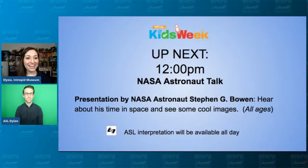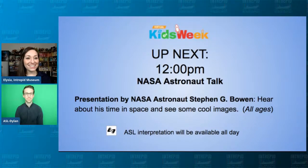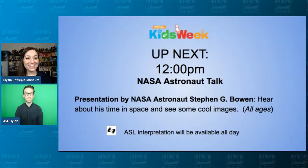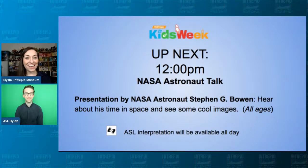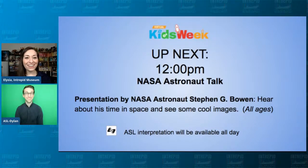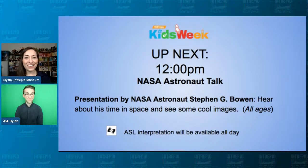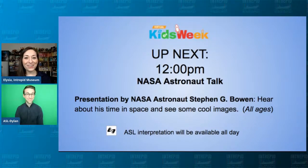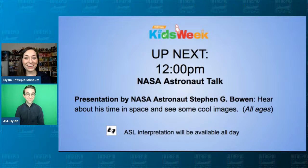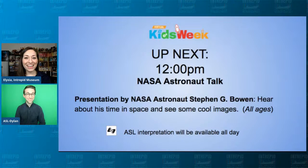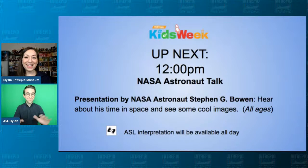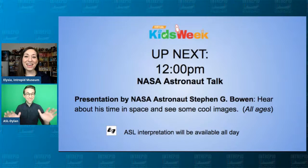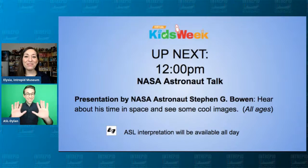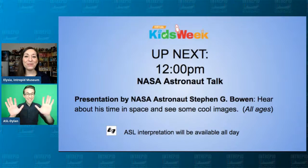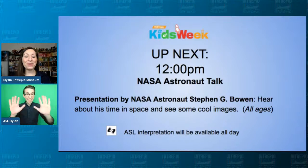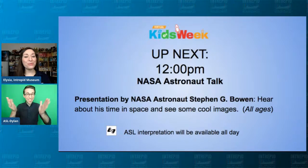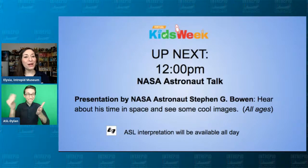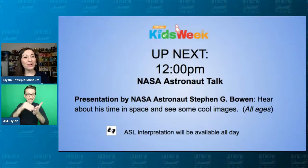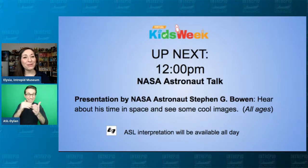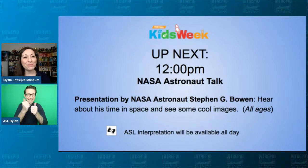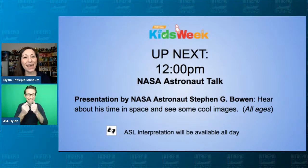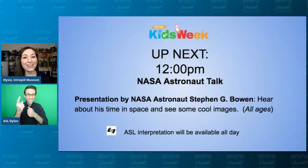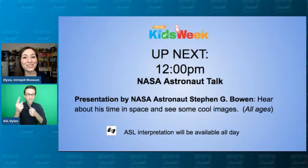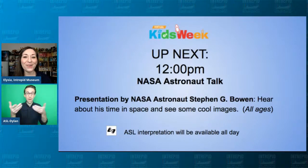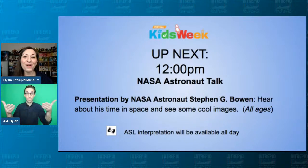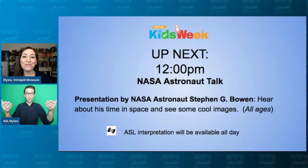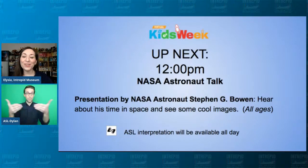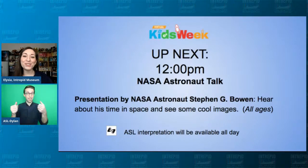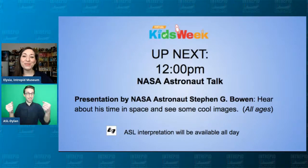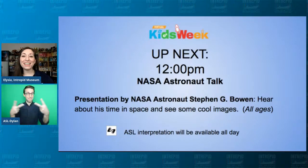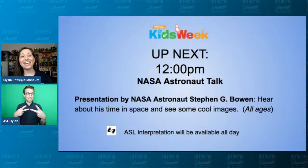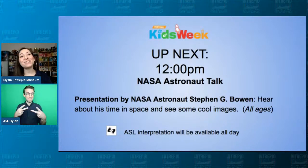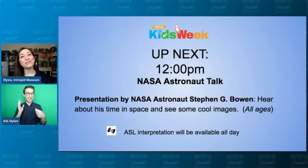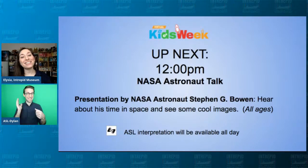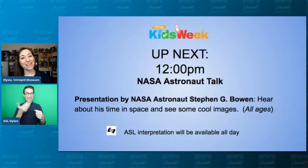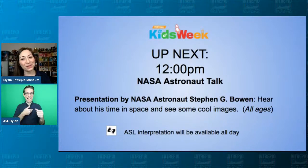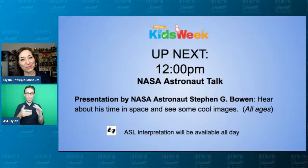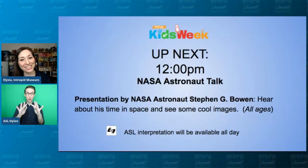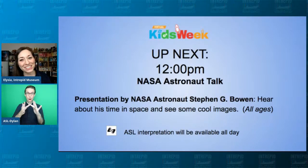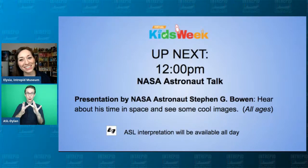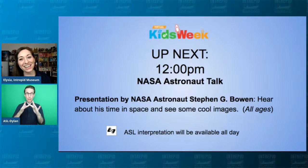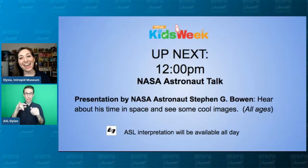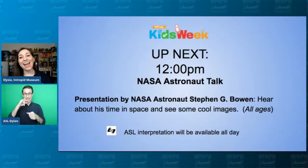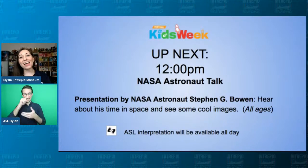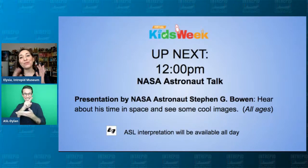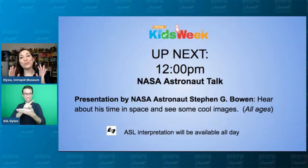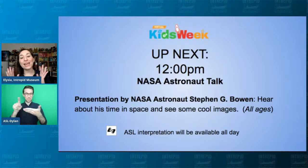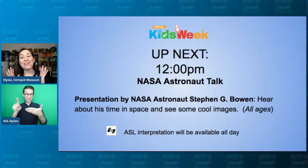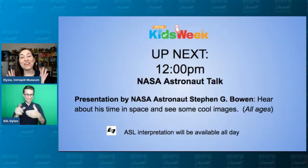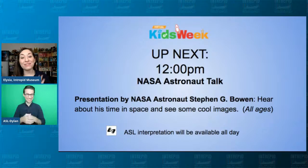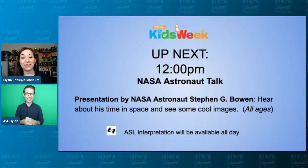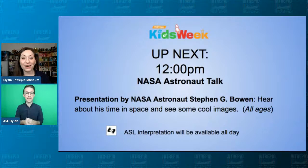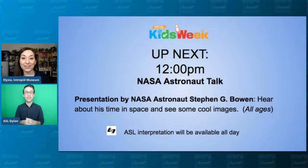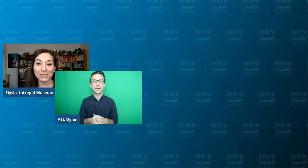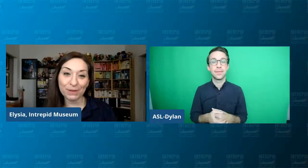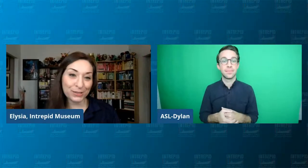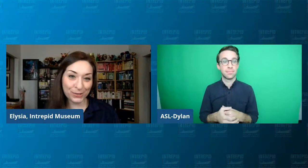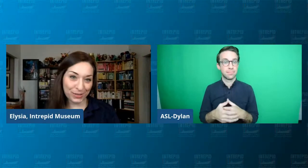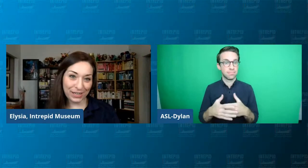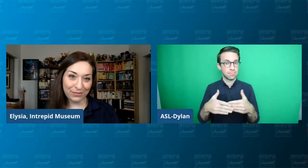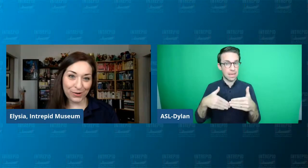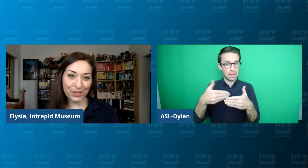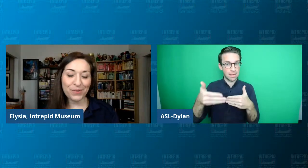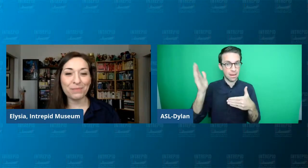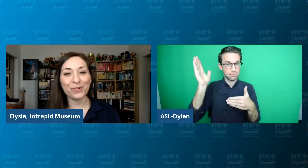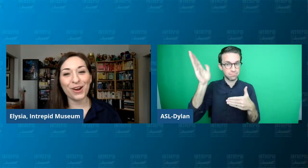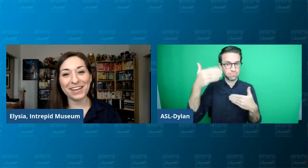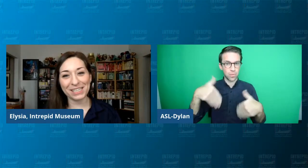All right. Hello again, everyone. Welcome back to our virtual Kids Week celebration. And we have a very special